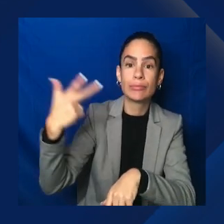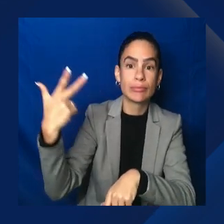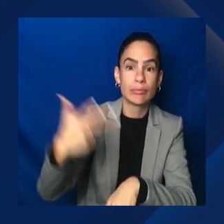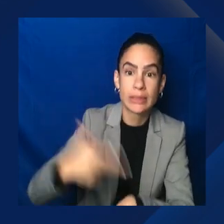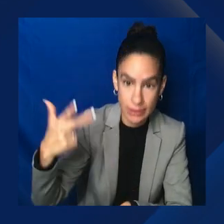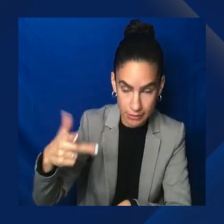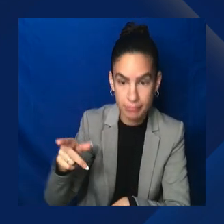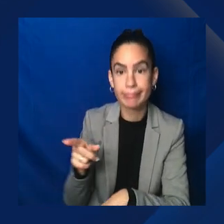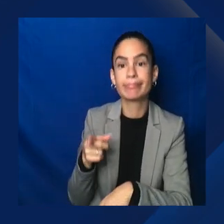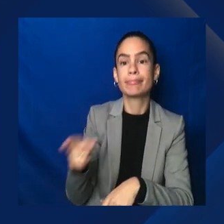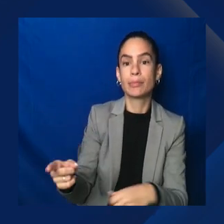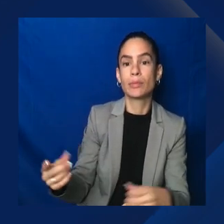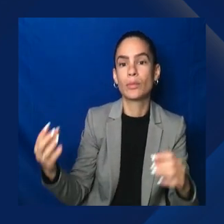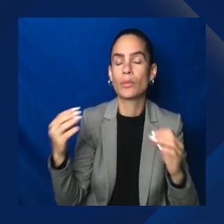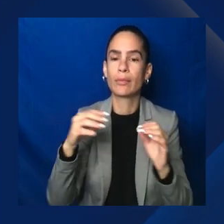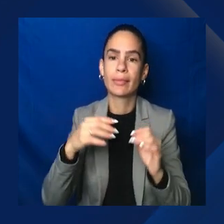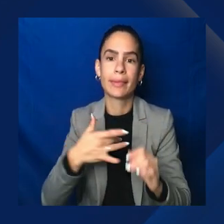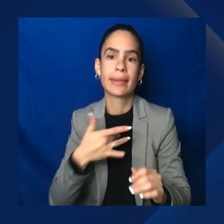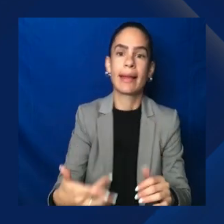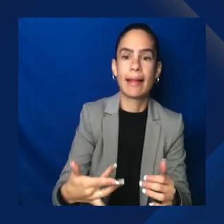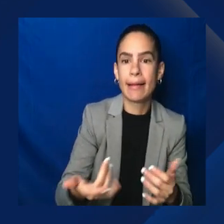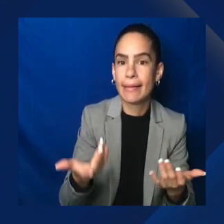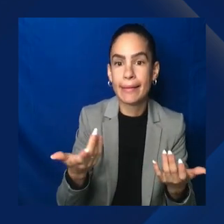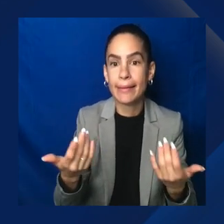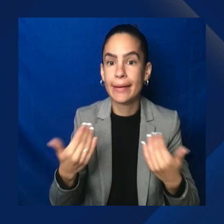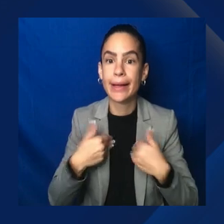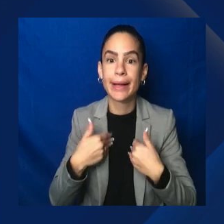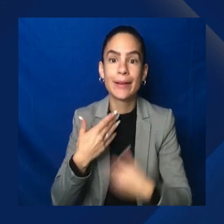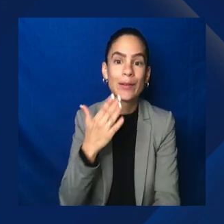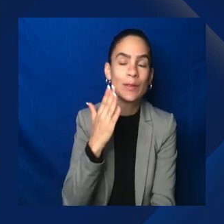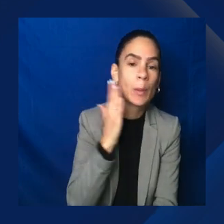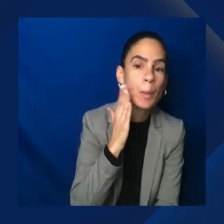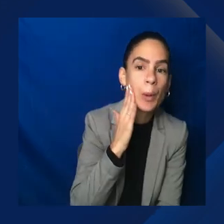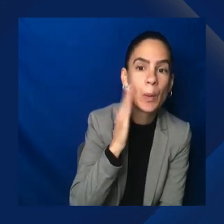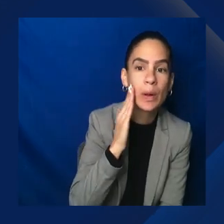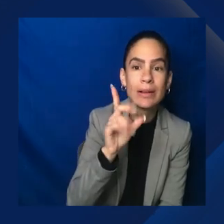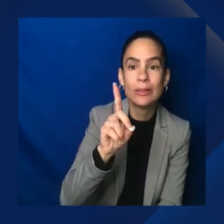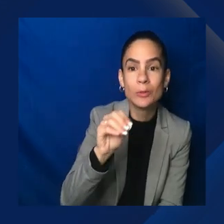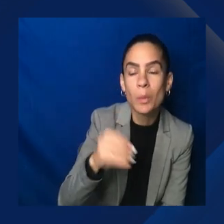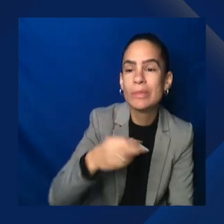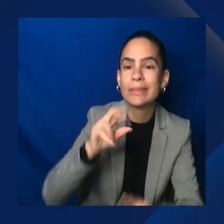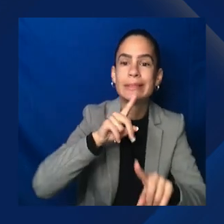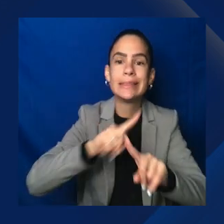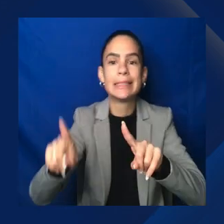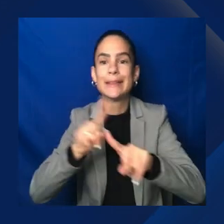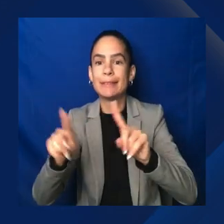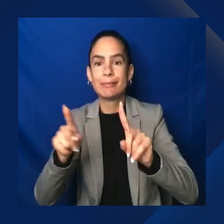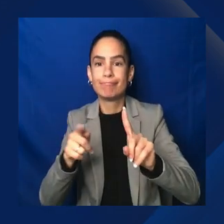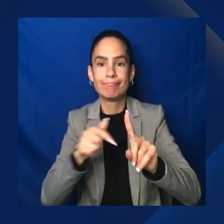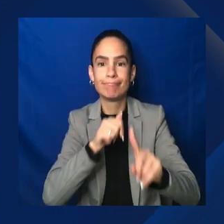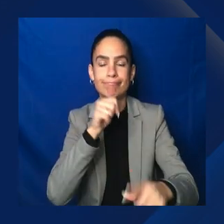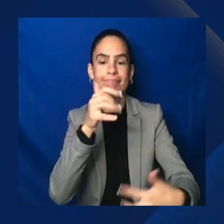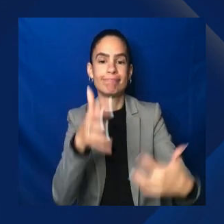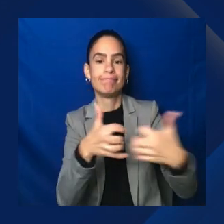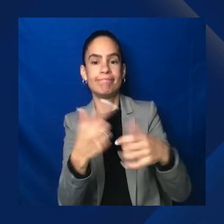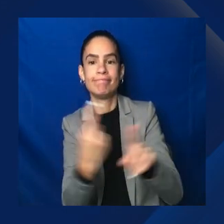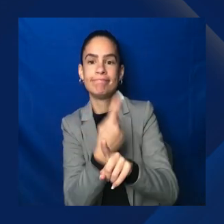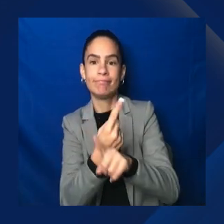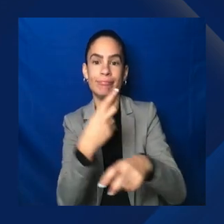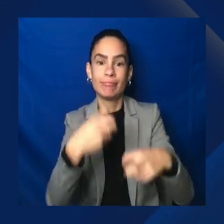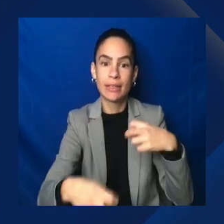problems, including mood disorders of their own and developmental problems. So we know what it